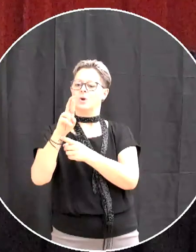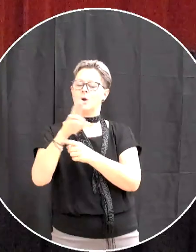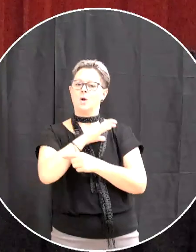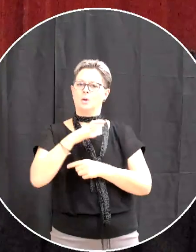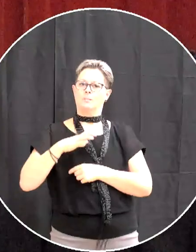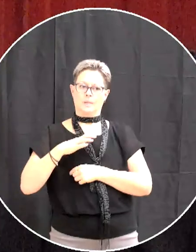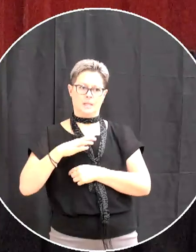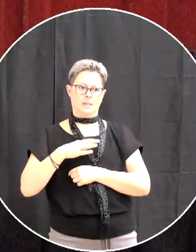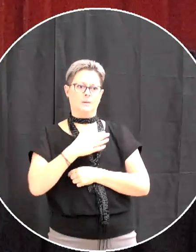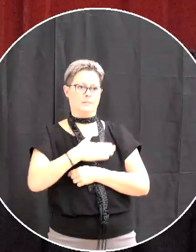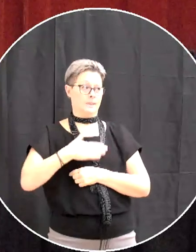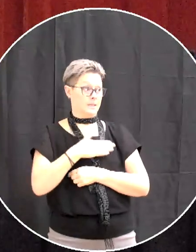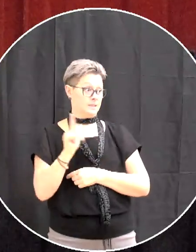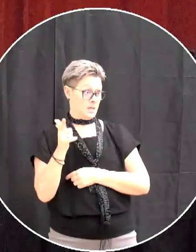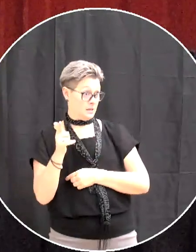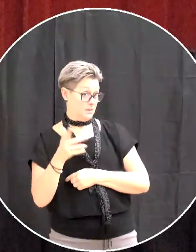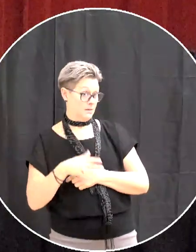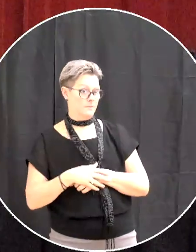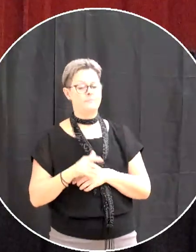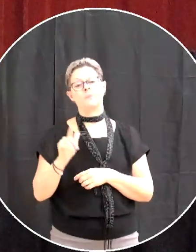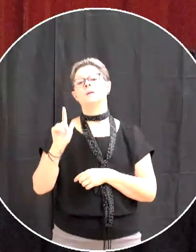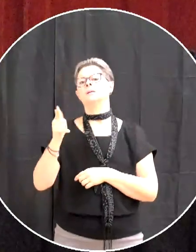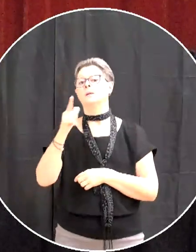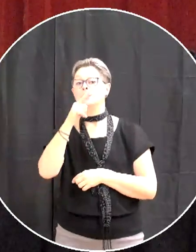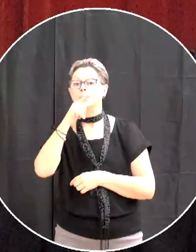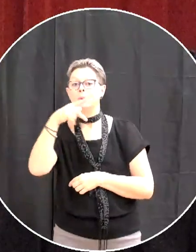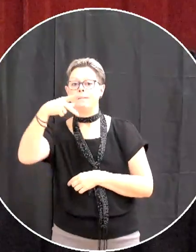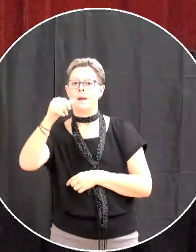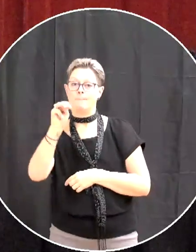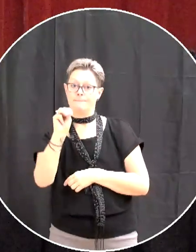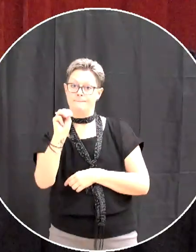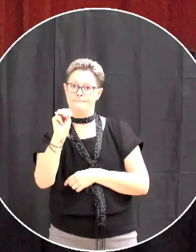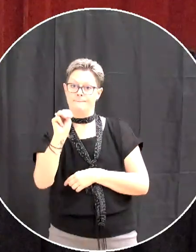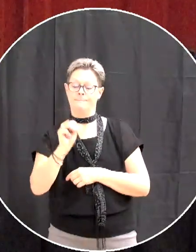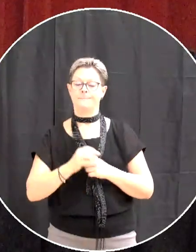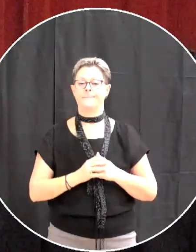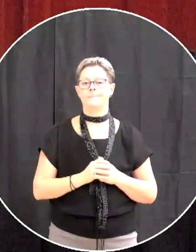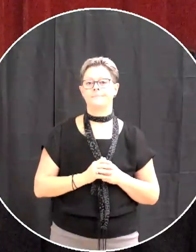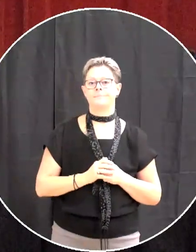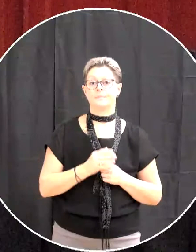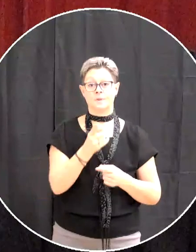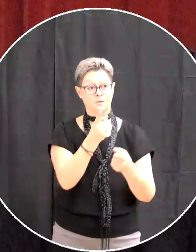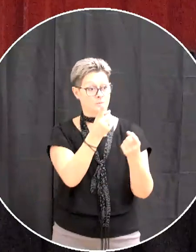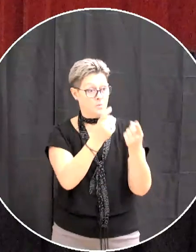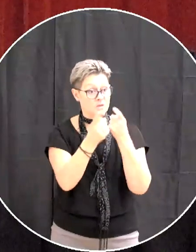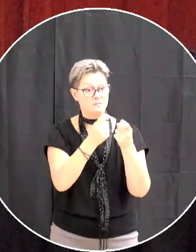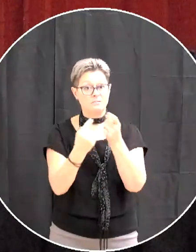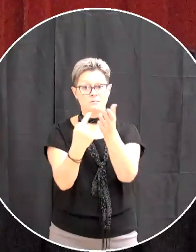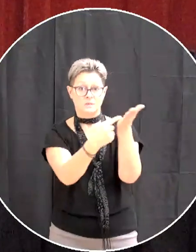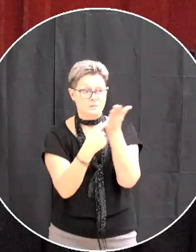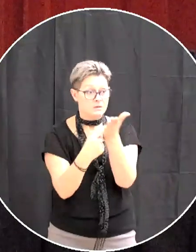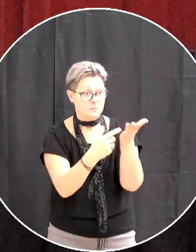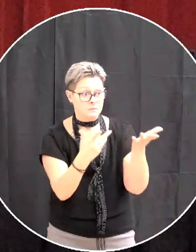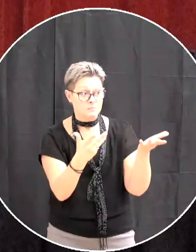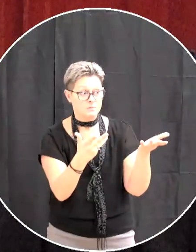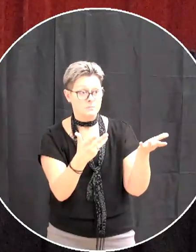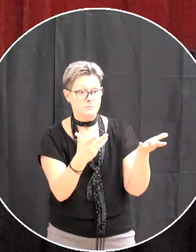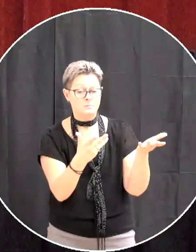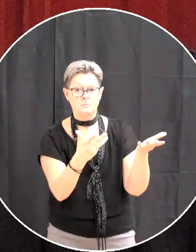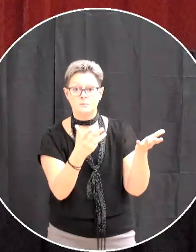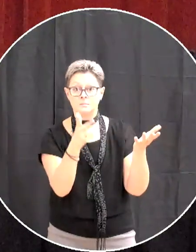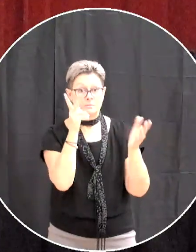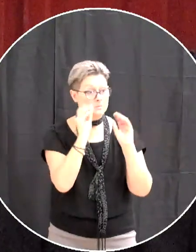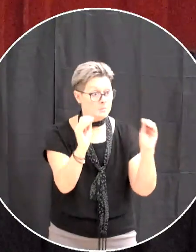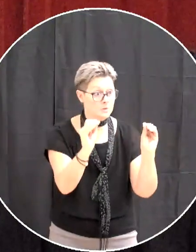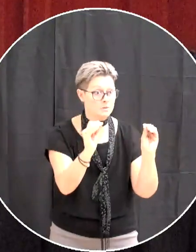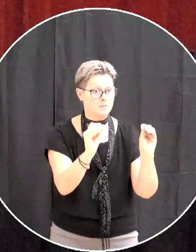Begging a seconder. Seconded by Pam. Questions, discussion? Hearing none, all in